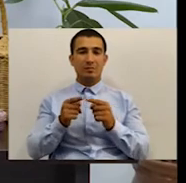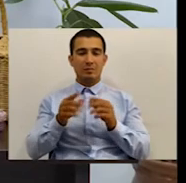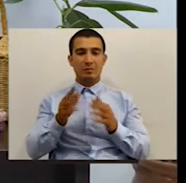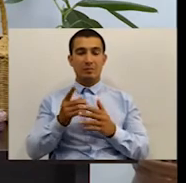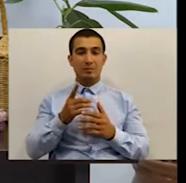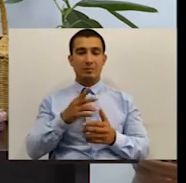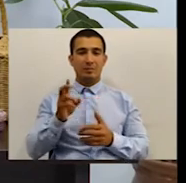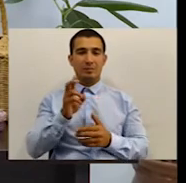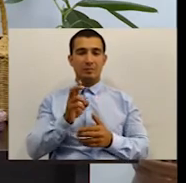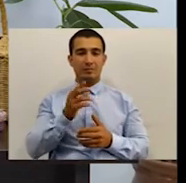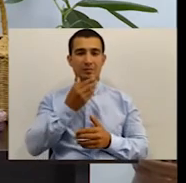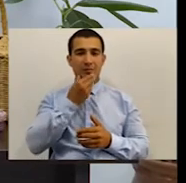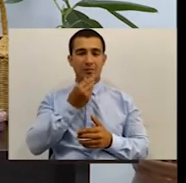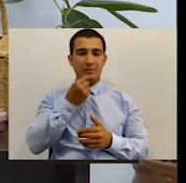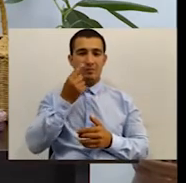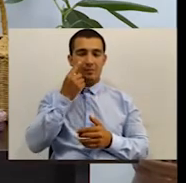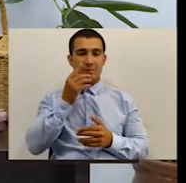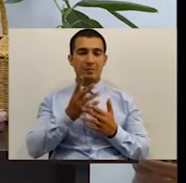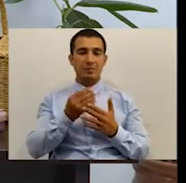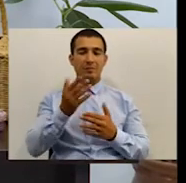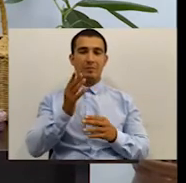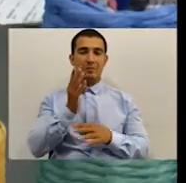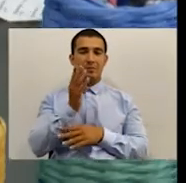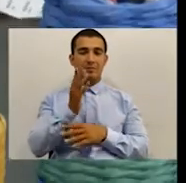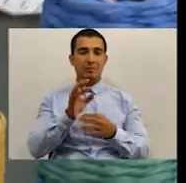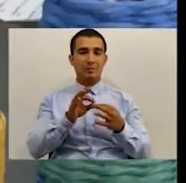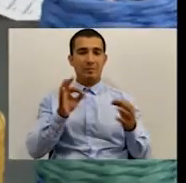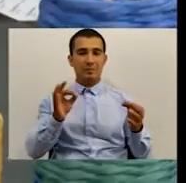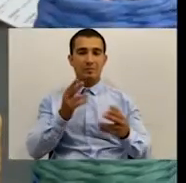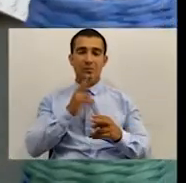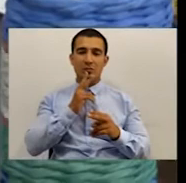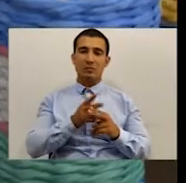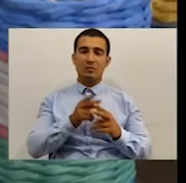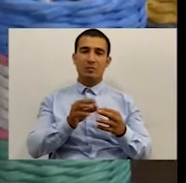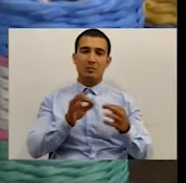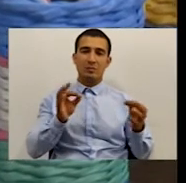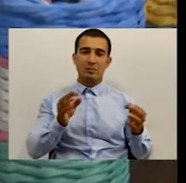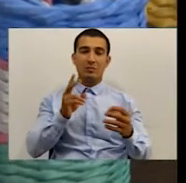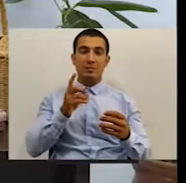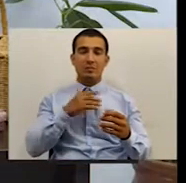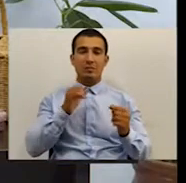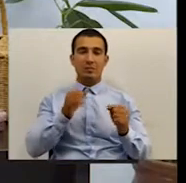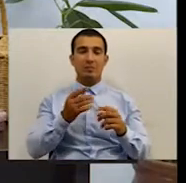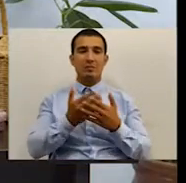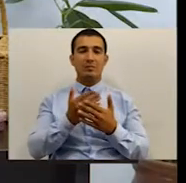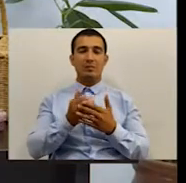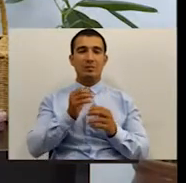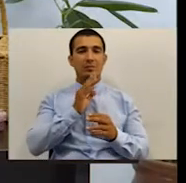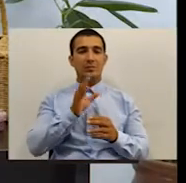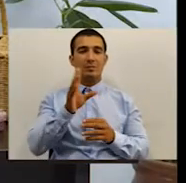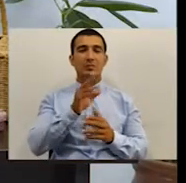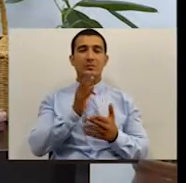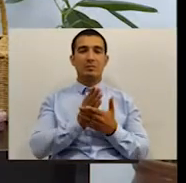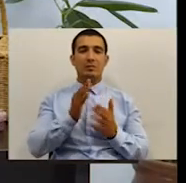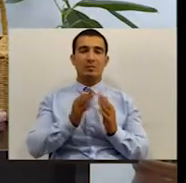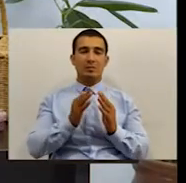chiqarish uchun oddiy tayoqcha olamiz. Taxta tayoqchami, temir tayoqchami, ingichka, spitsa ham bo'lishi mumkin.